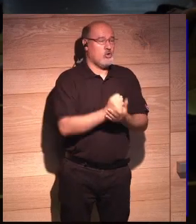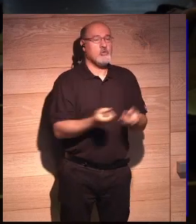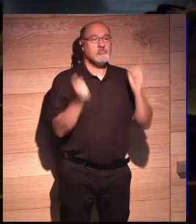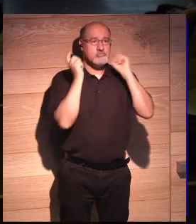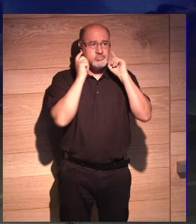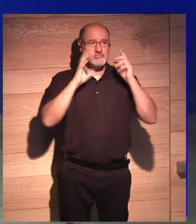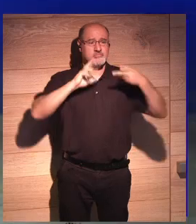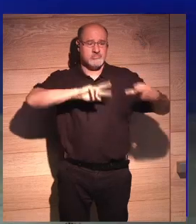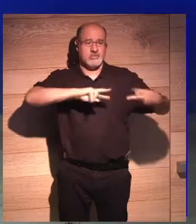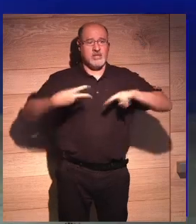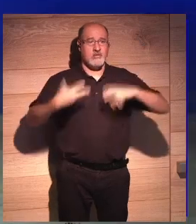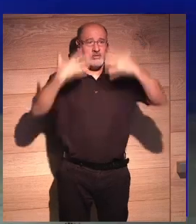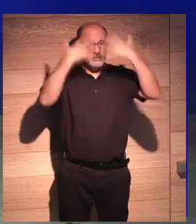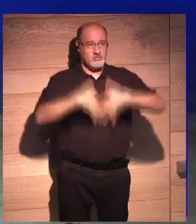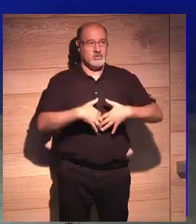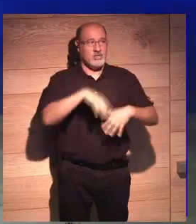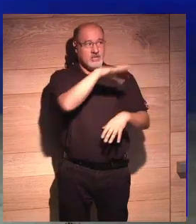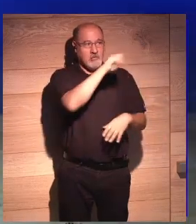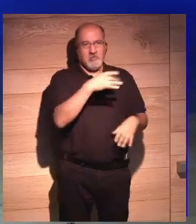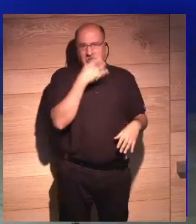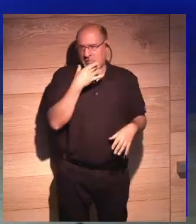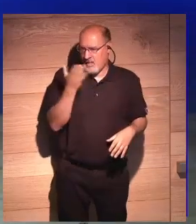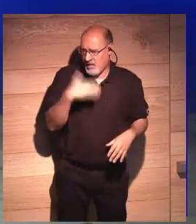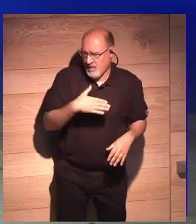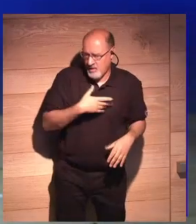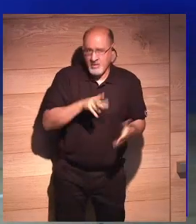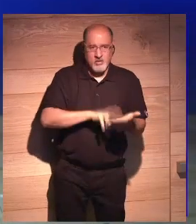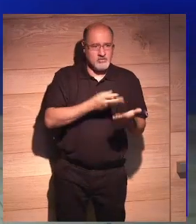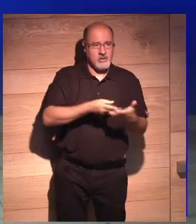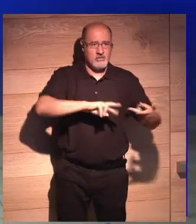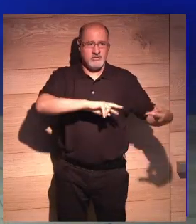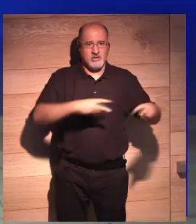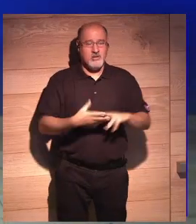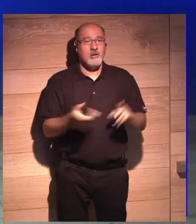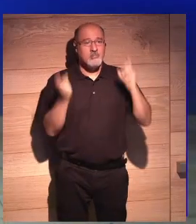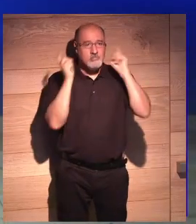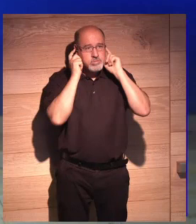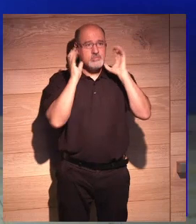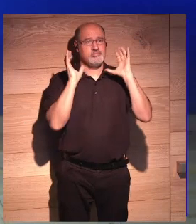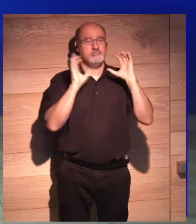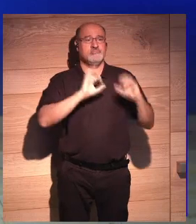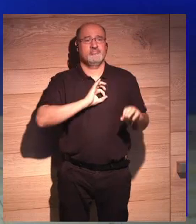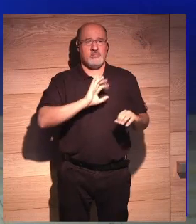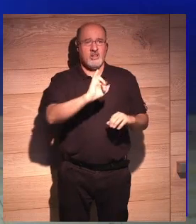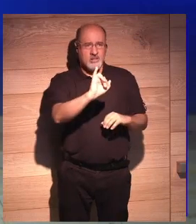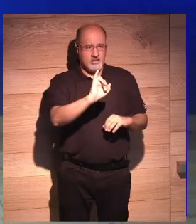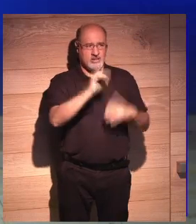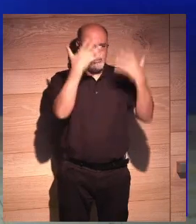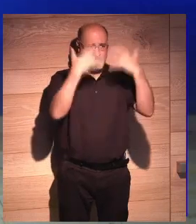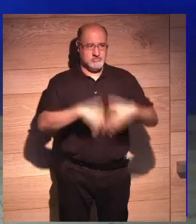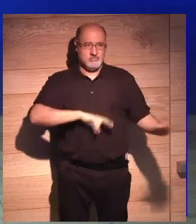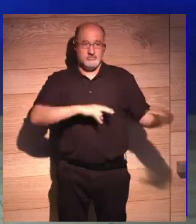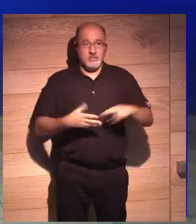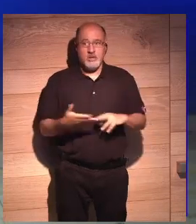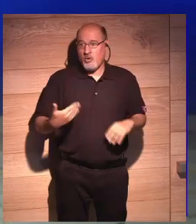understand everything, if you are willing, don't be ashamed and go and fetch headsets for simultaneous interpreting, if you